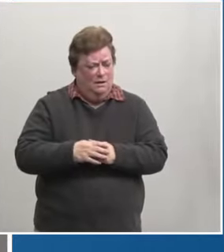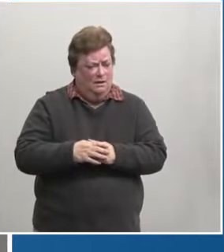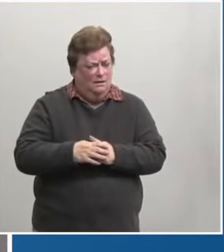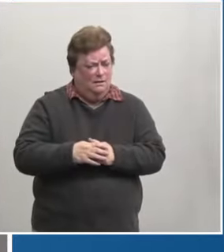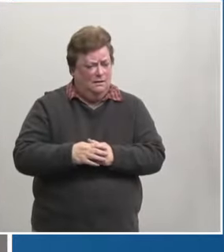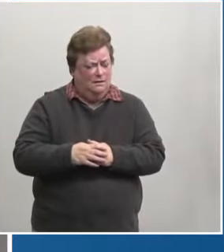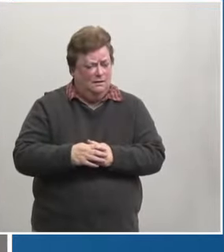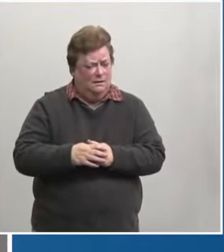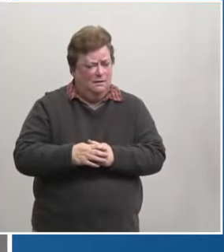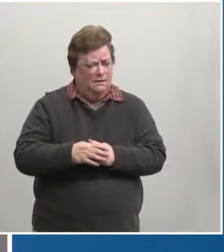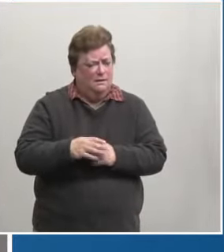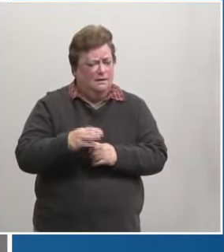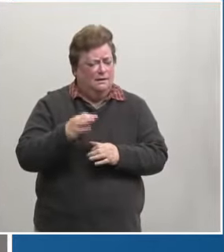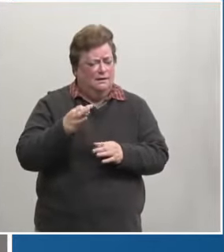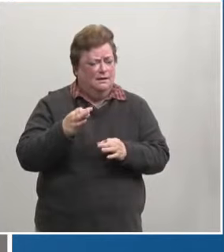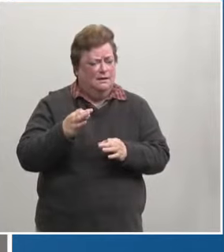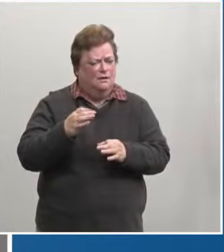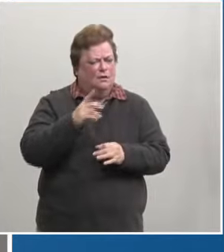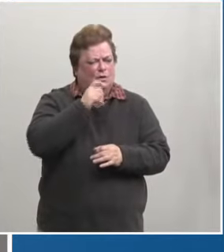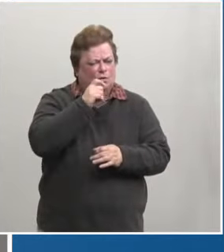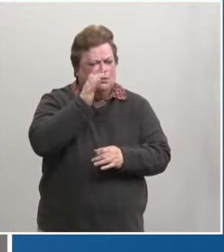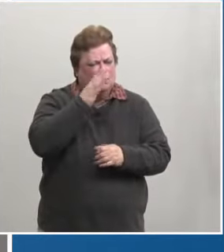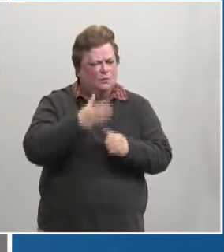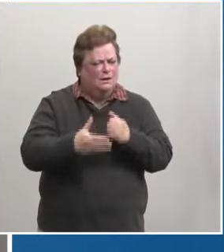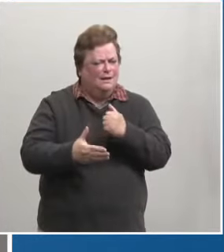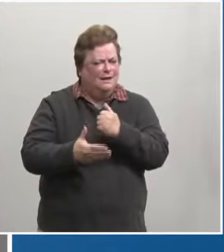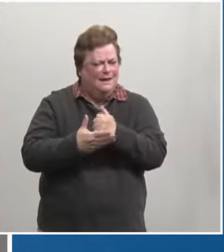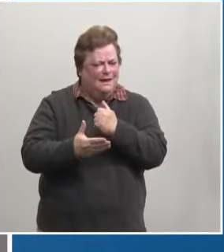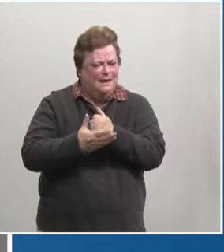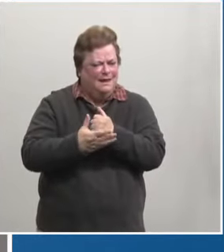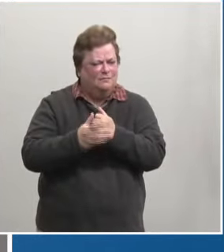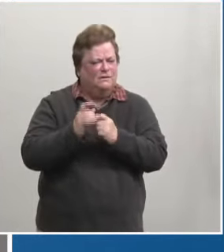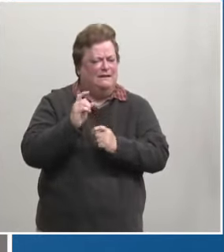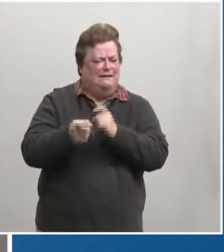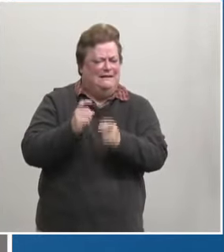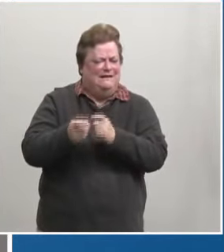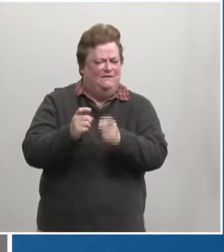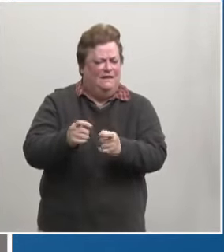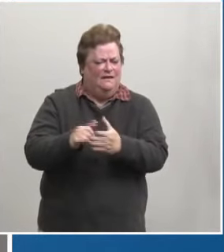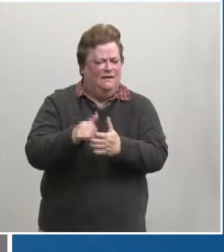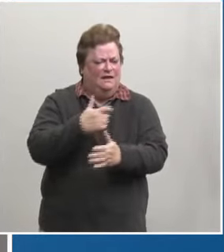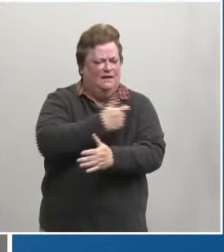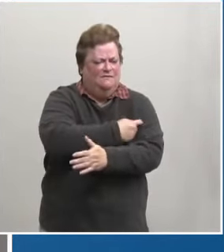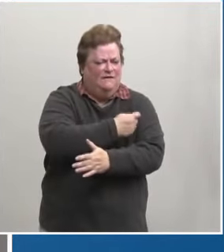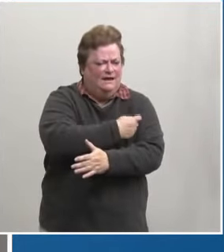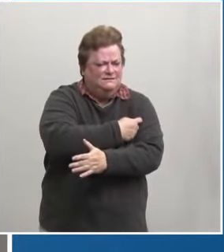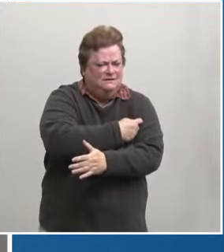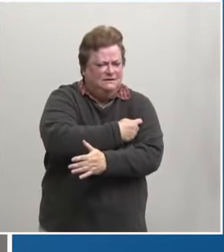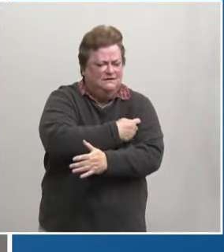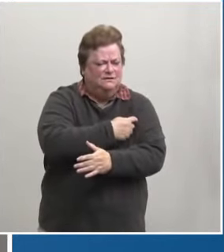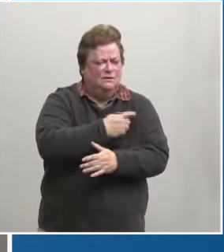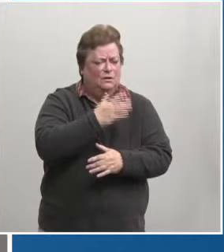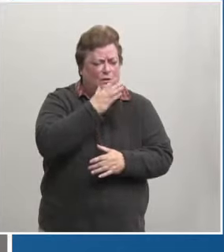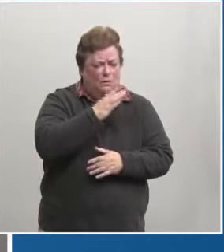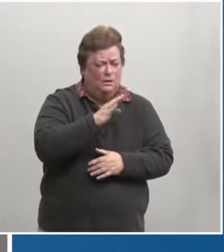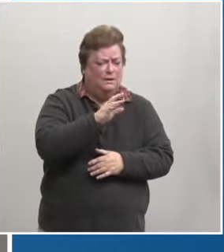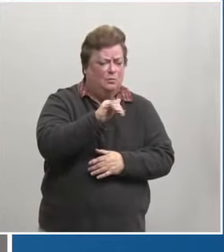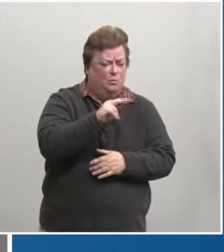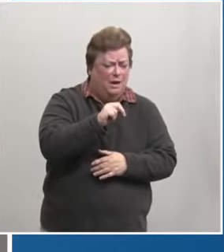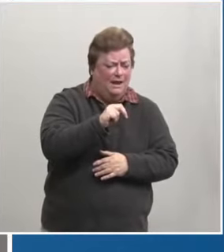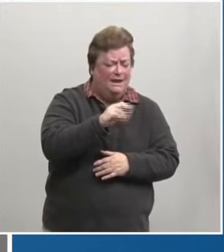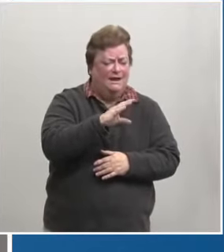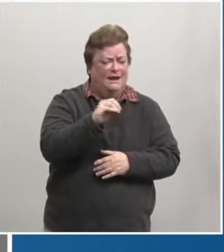And if so, who's going to be helping actually administer those vaccines? Will CHI and Bryan Health be helping with that?